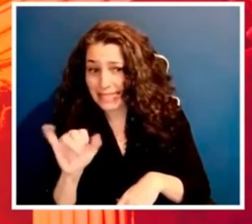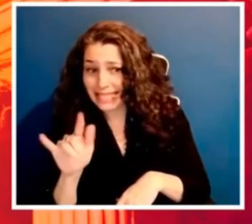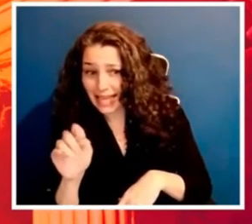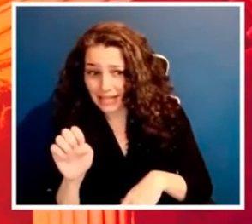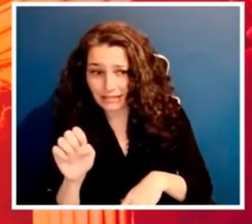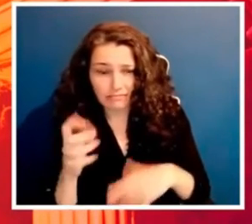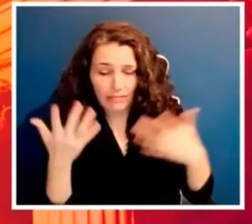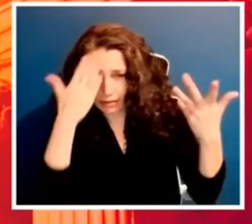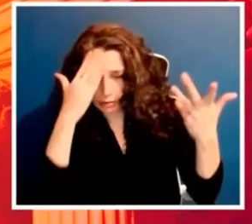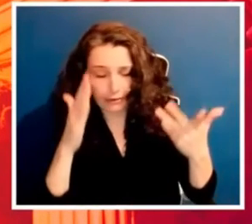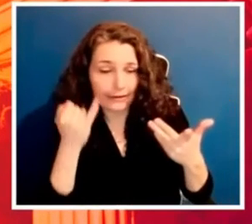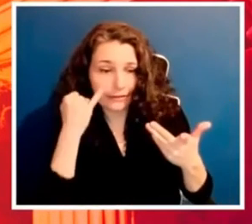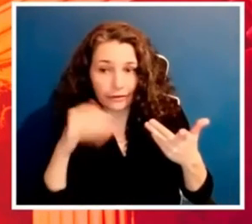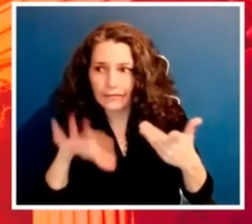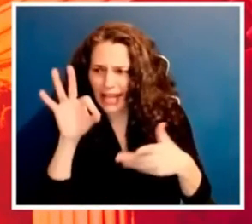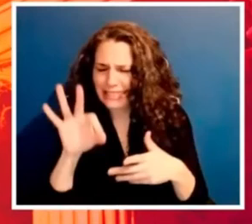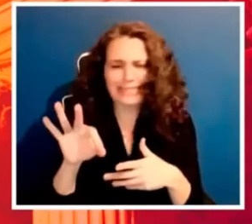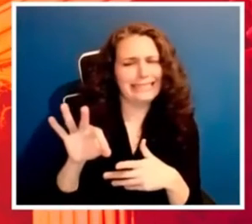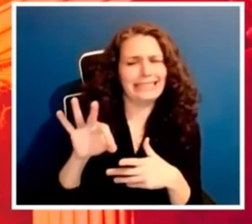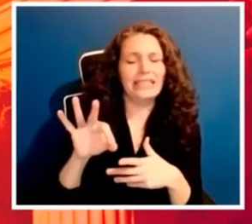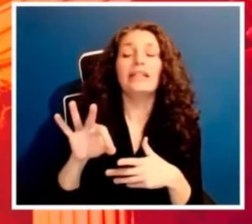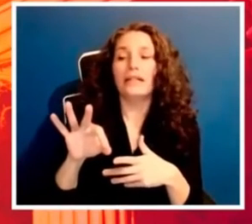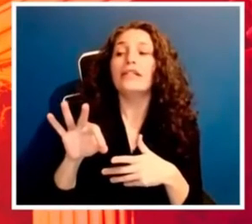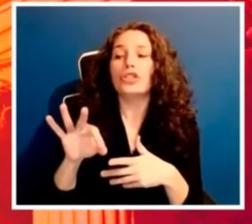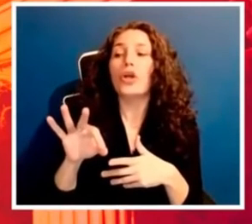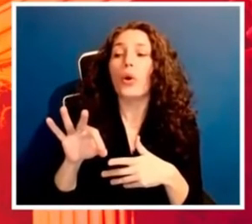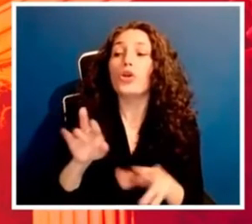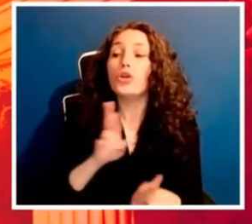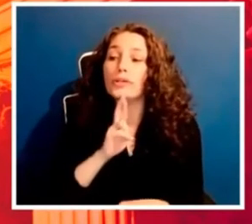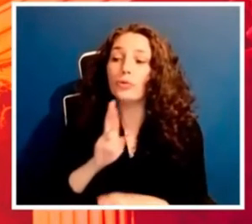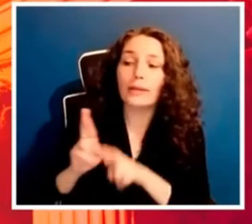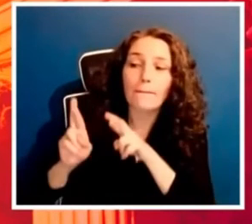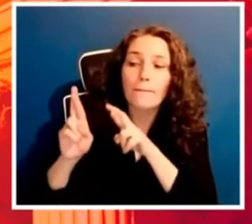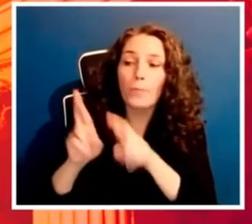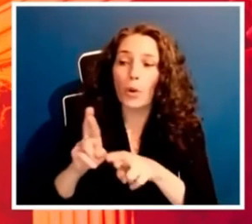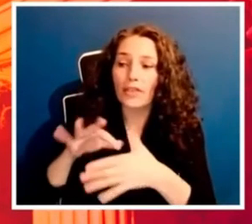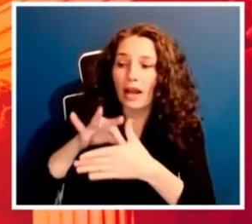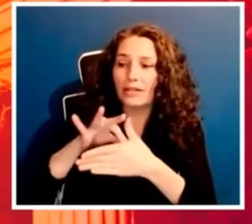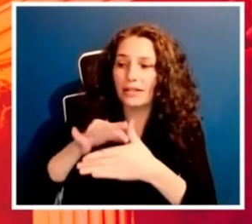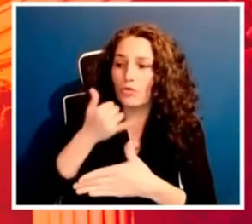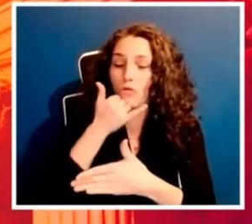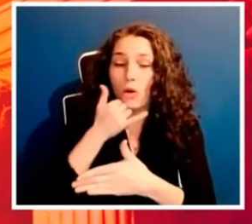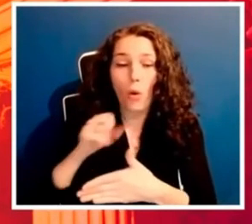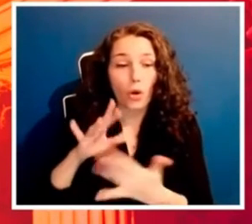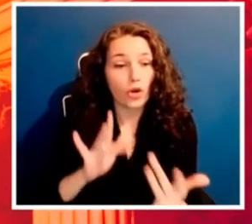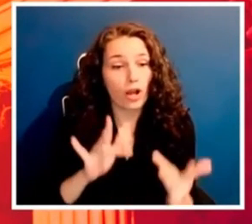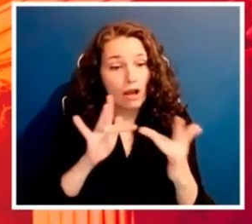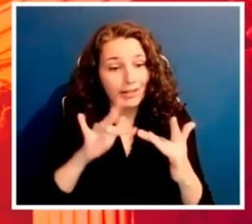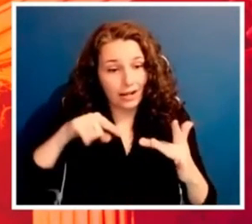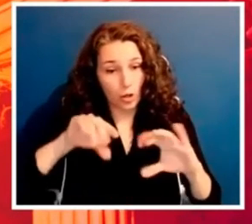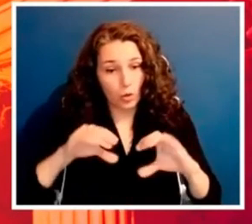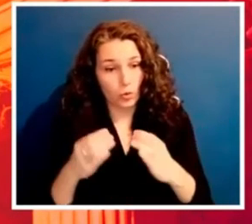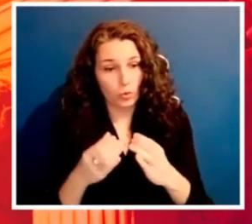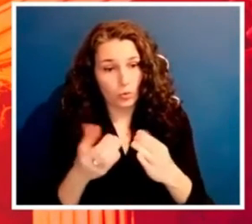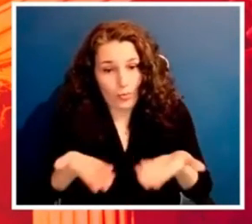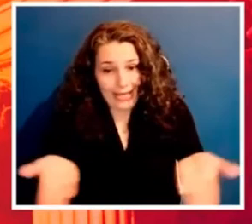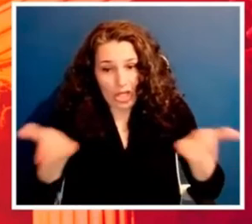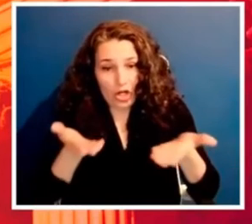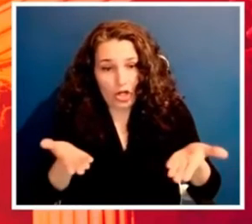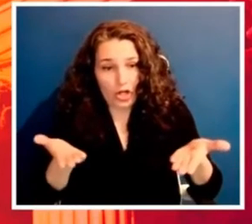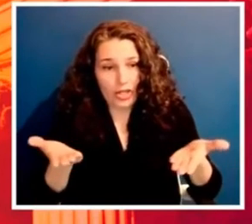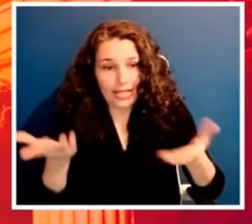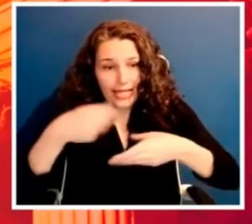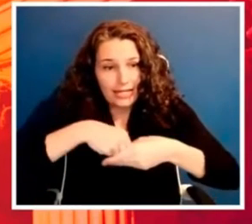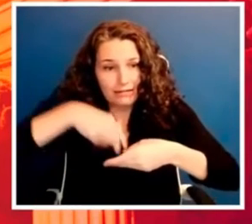them and report this information as wrong, or reach out to a group that's on this call today if you can't figure